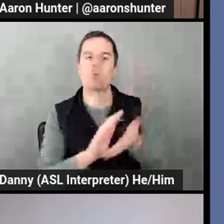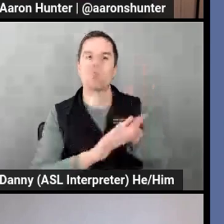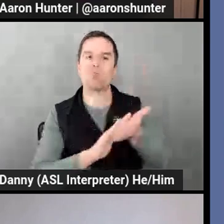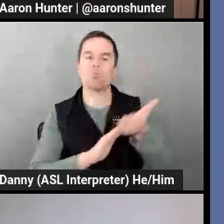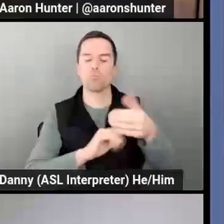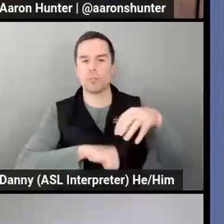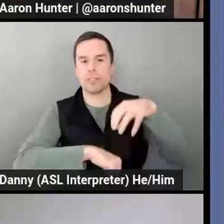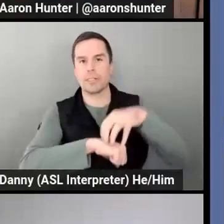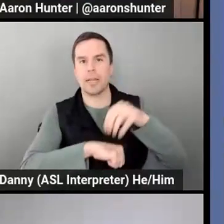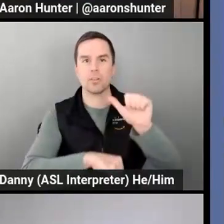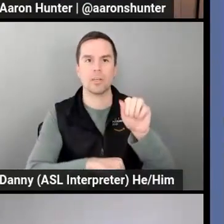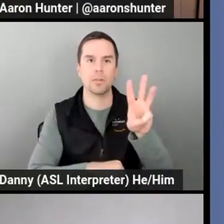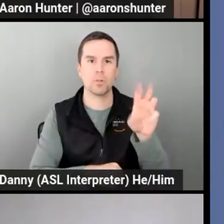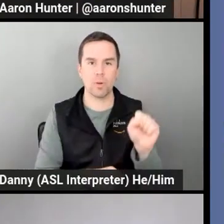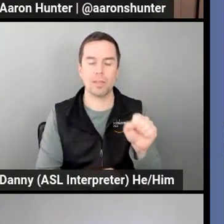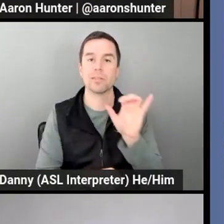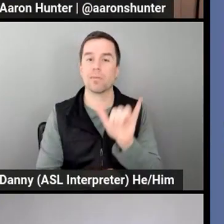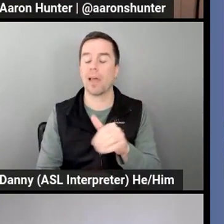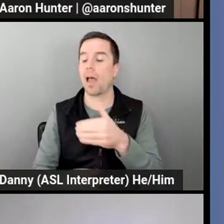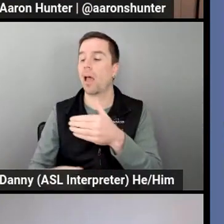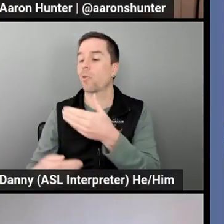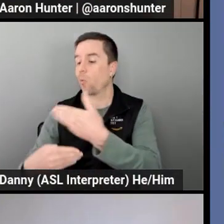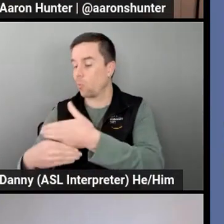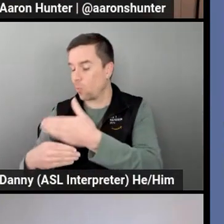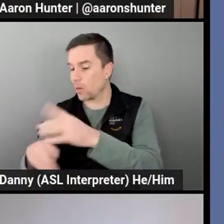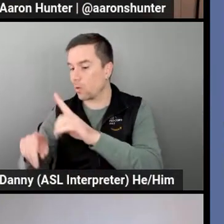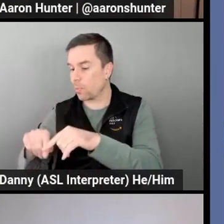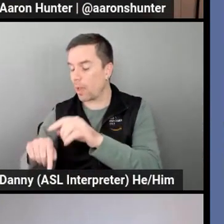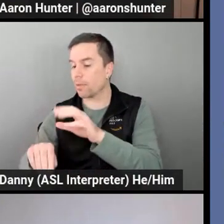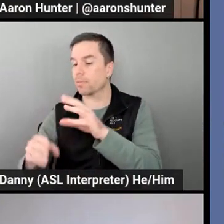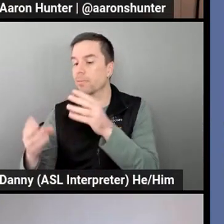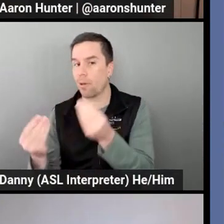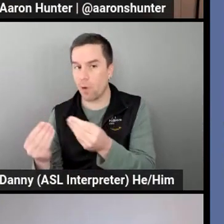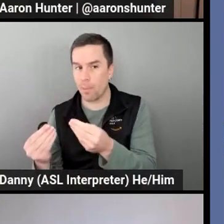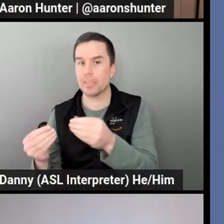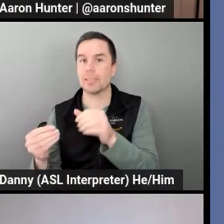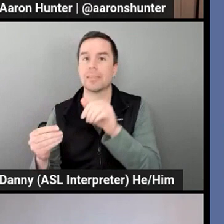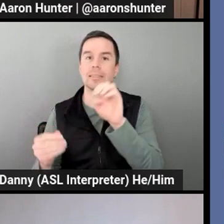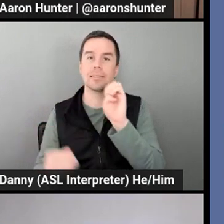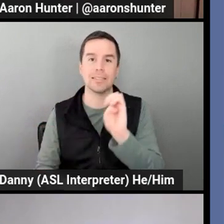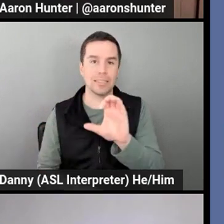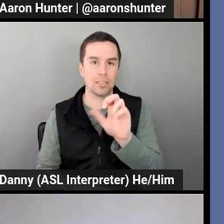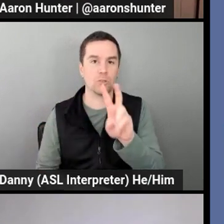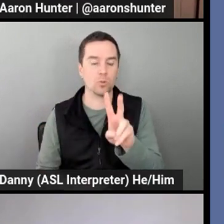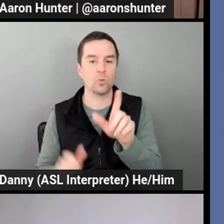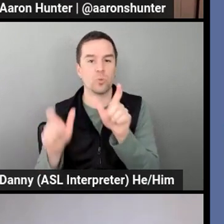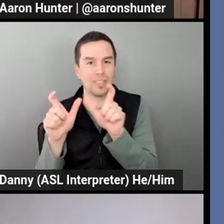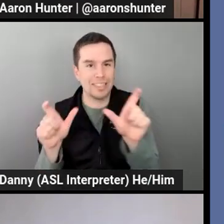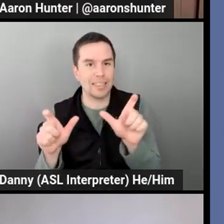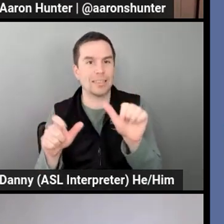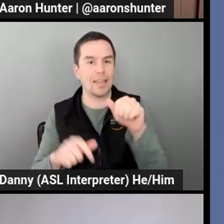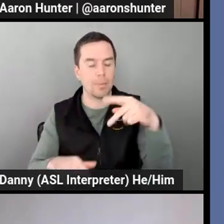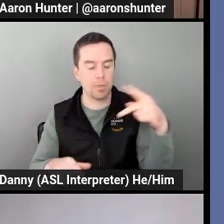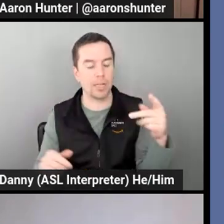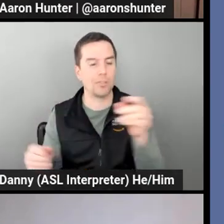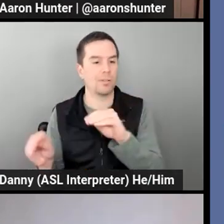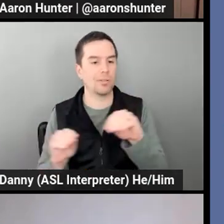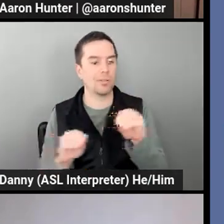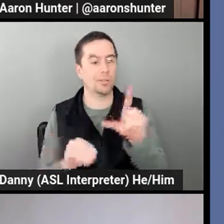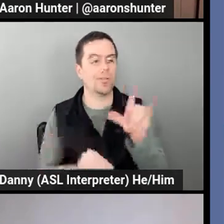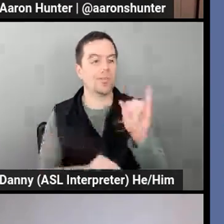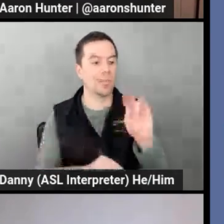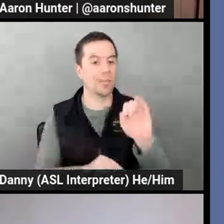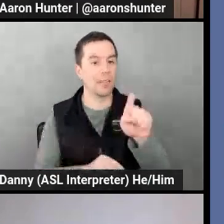a framework, Windows-based on-premise or EC2 instance application to Linux application on ECS